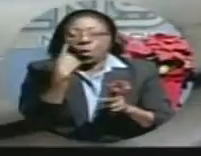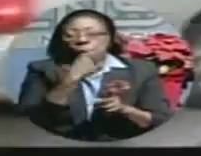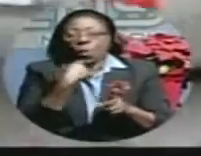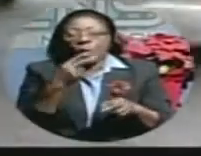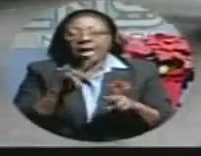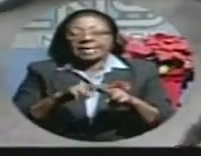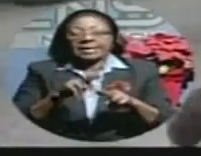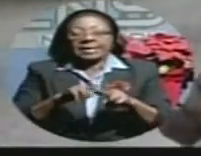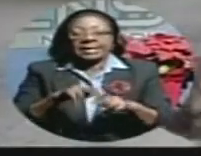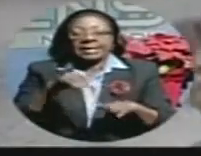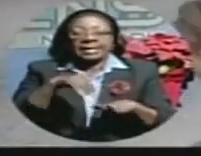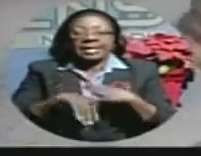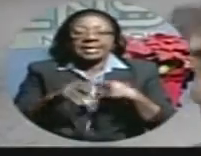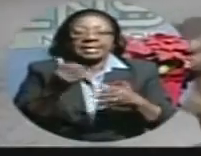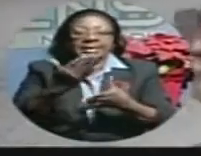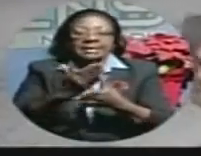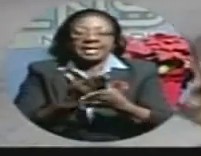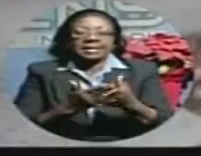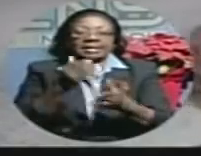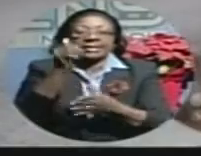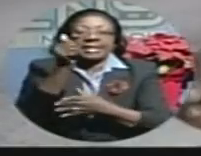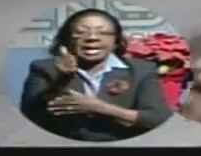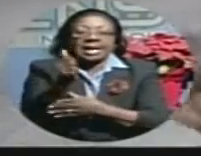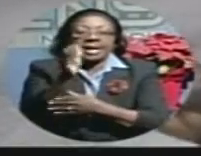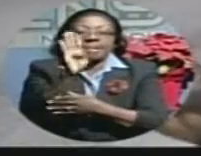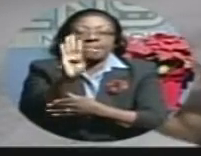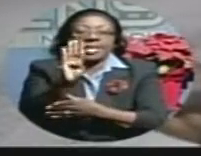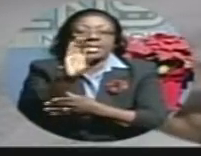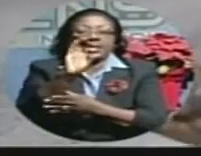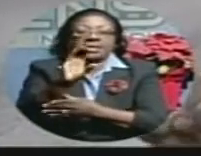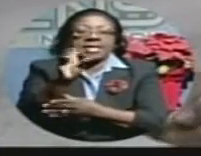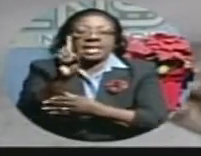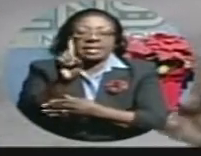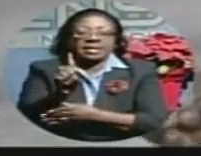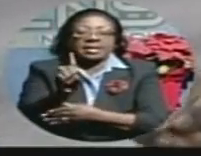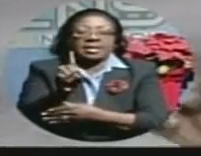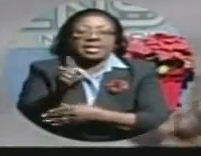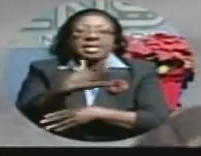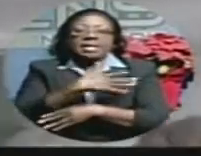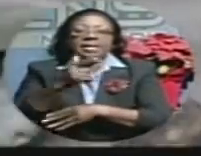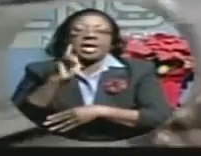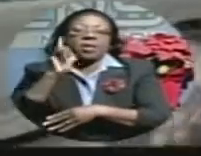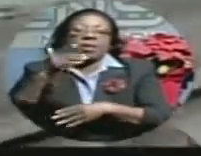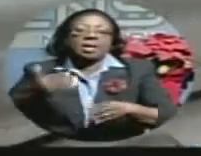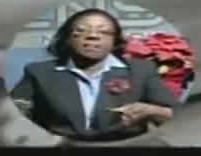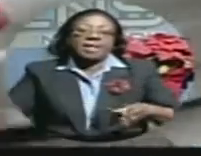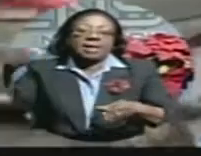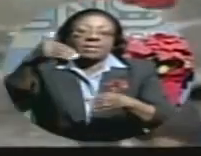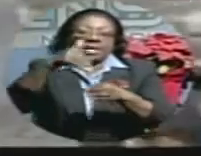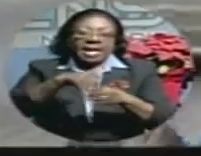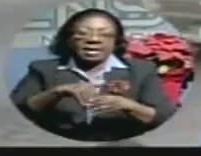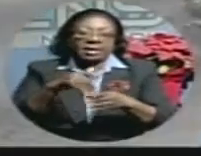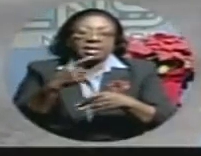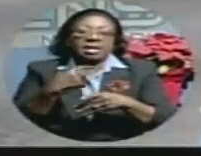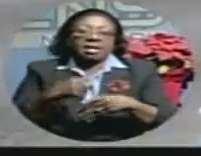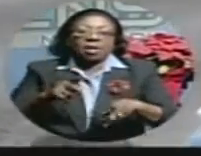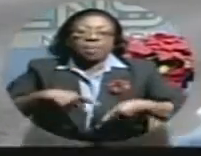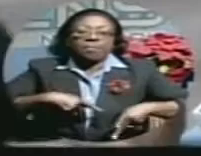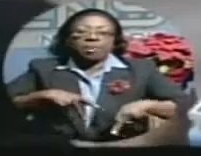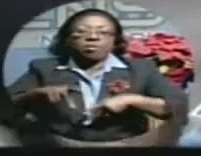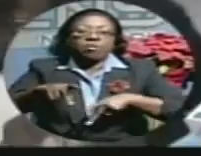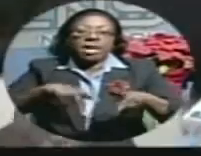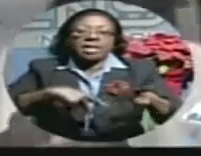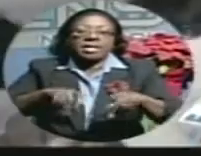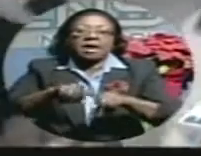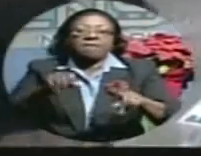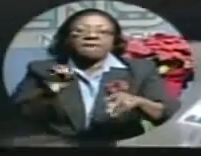sitting in sections A, B, C, and D, they will be able to enter the parade